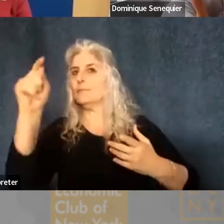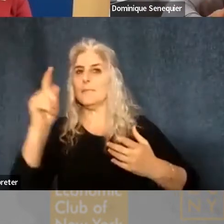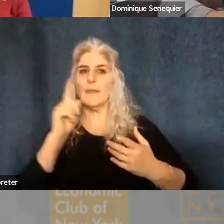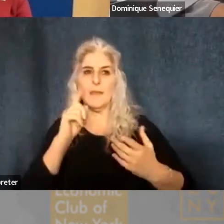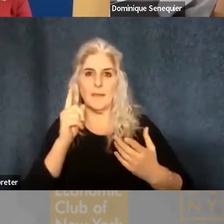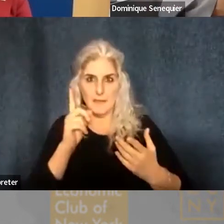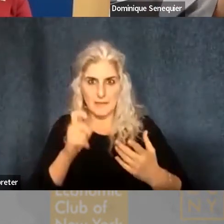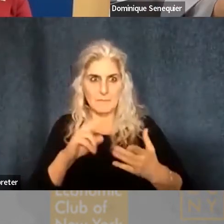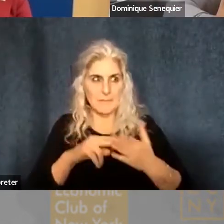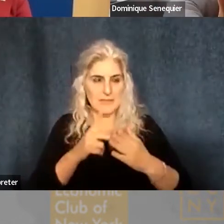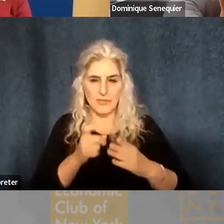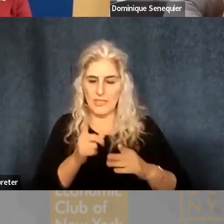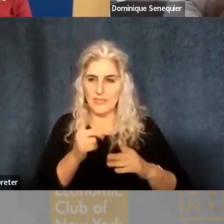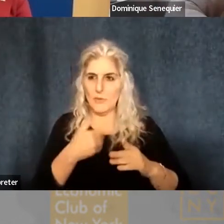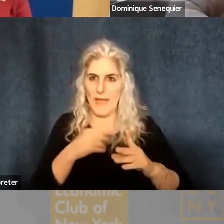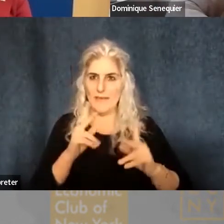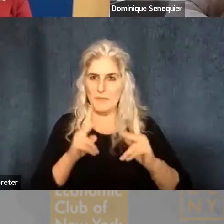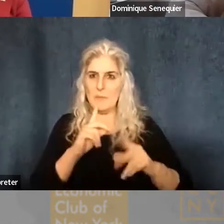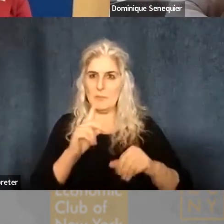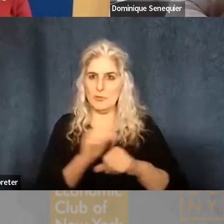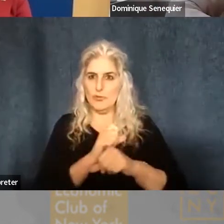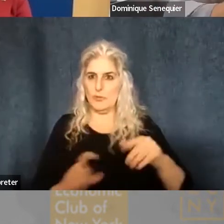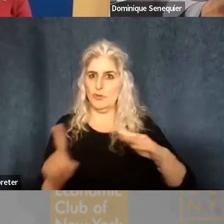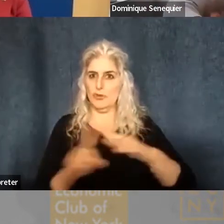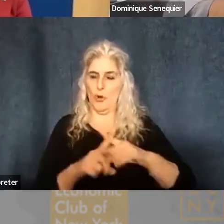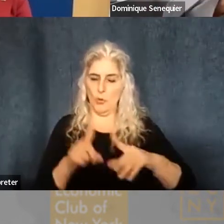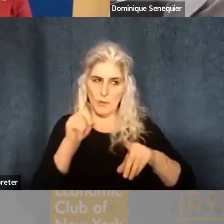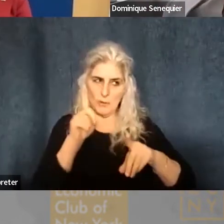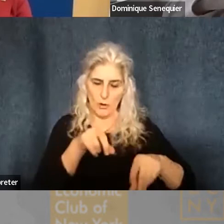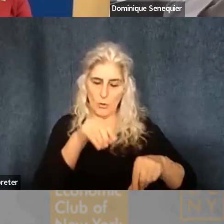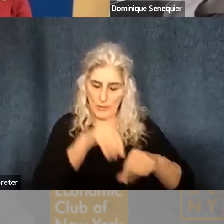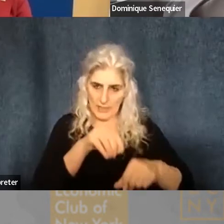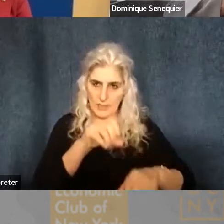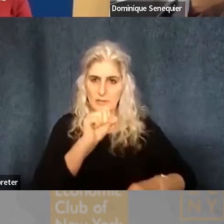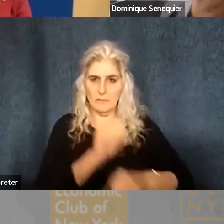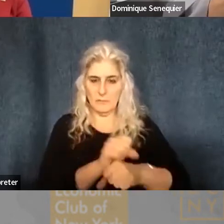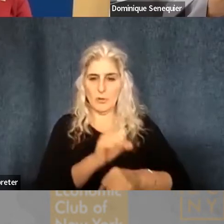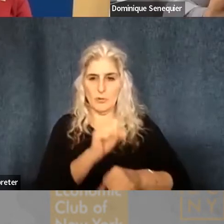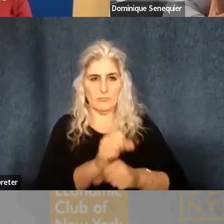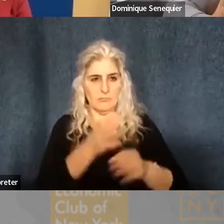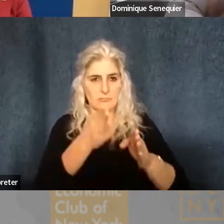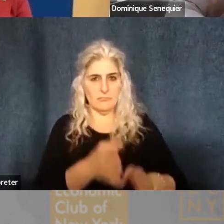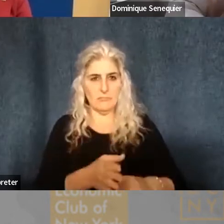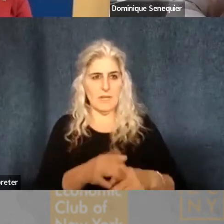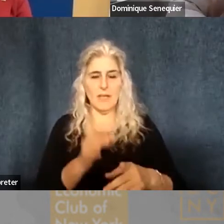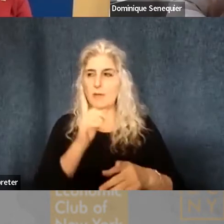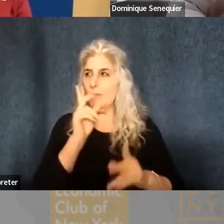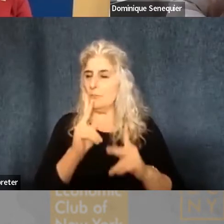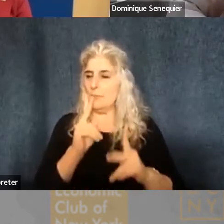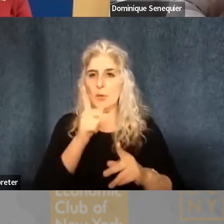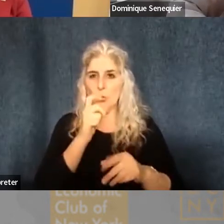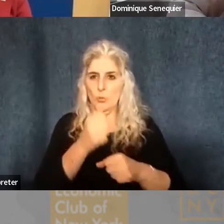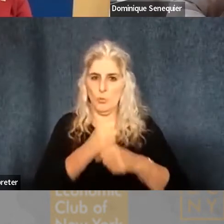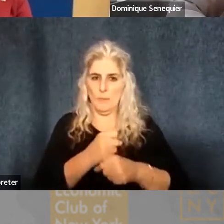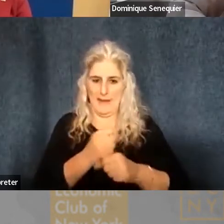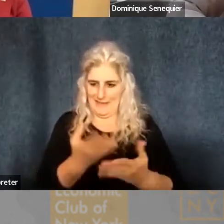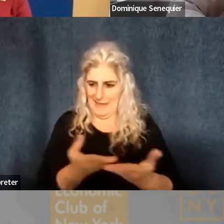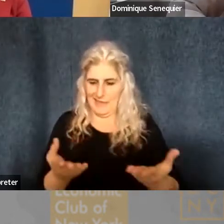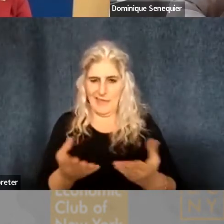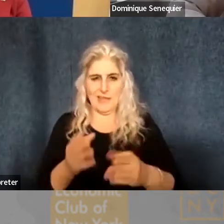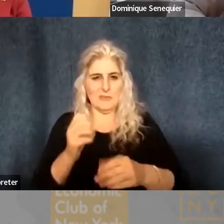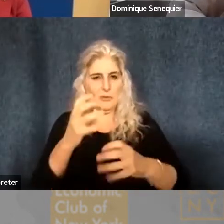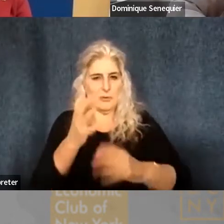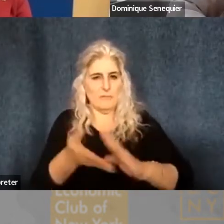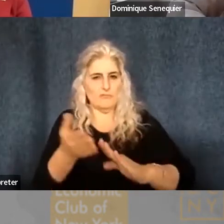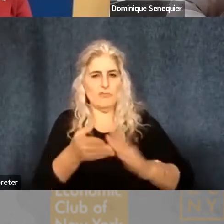to have workers. You need to have people who do the bags, who do the scarf, to do everything. And so it's